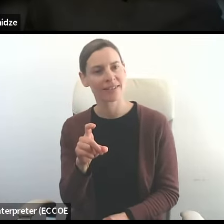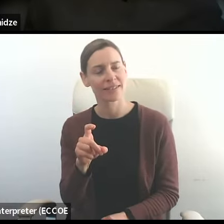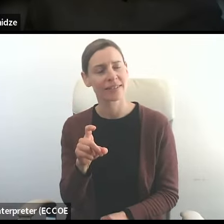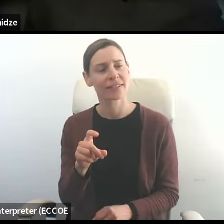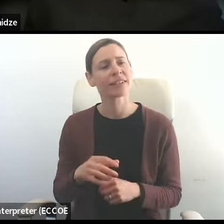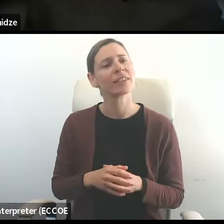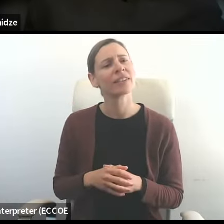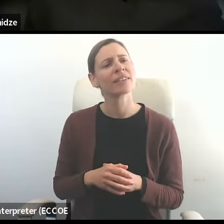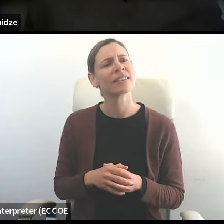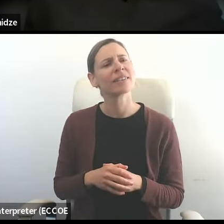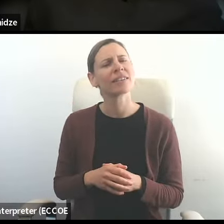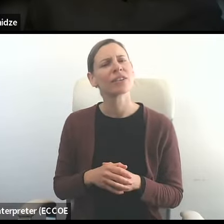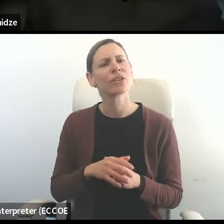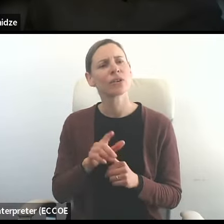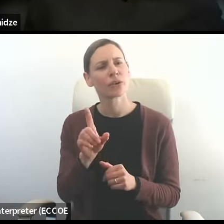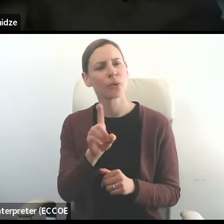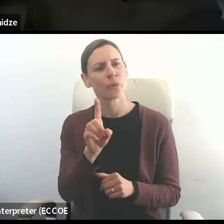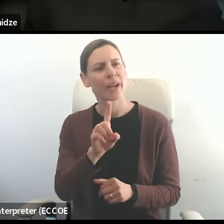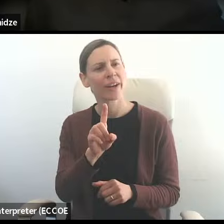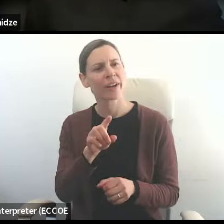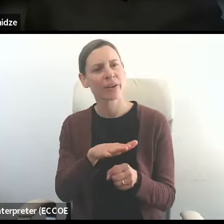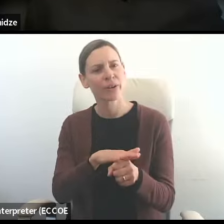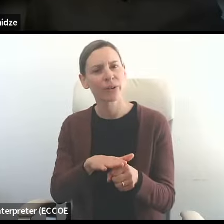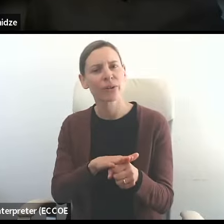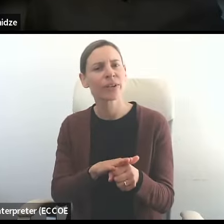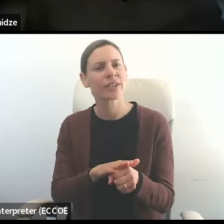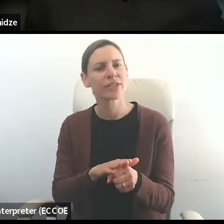remind us where you're located right now, and kind of